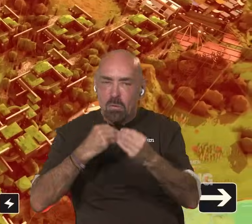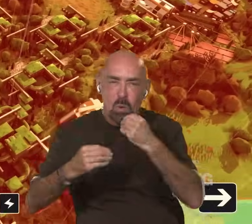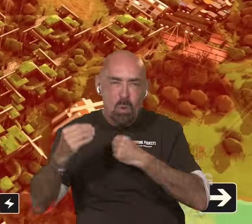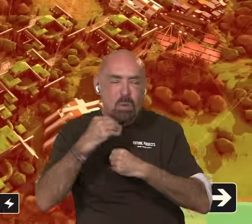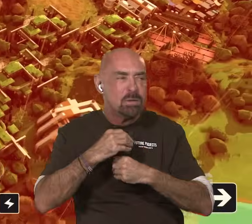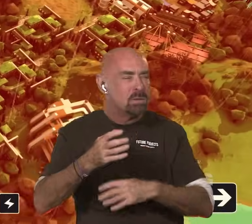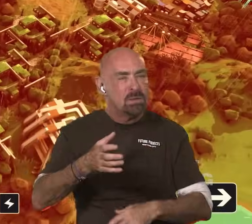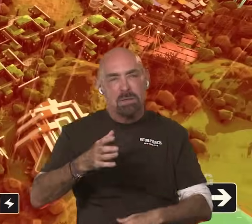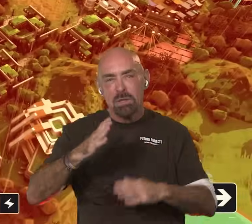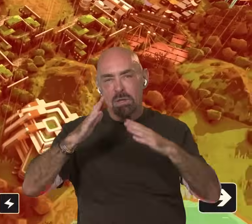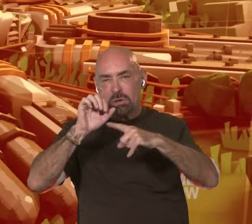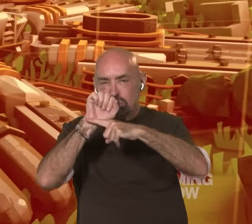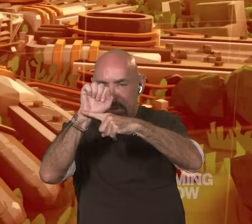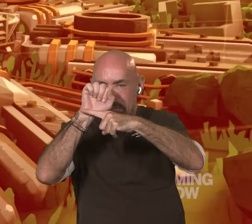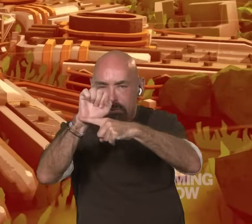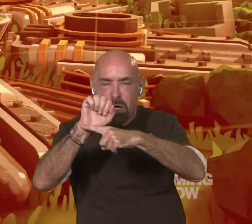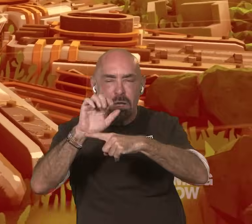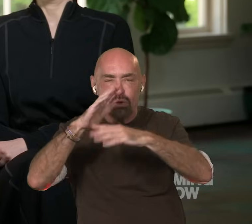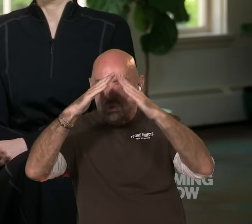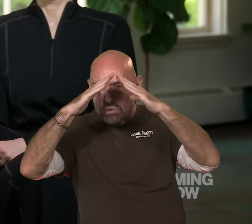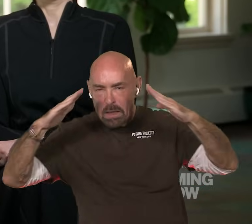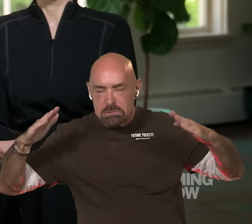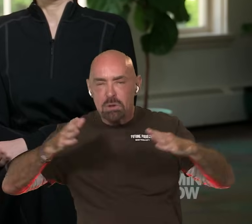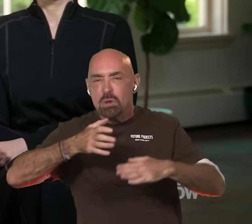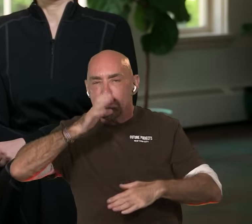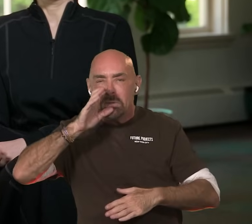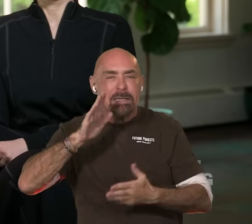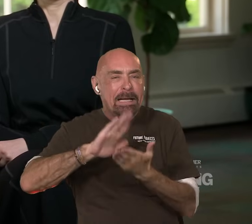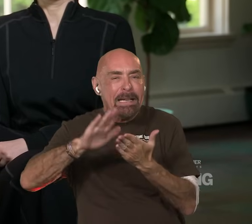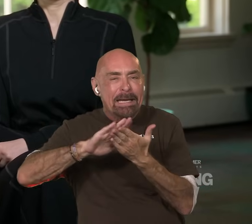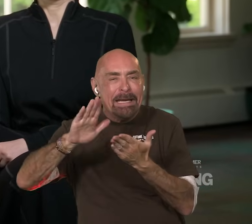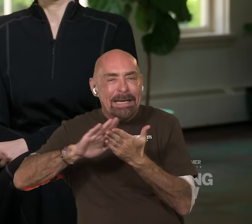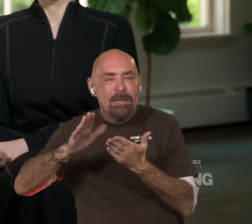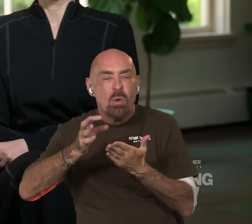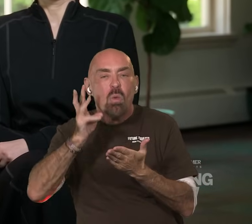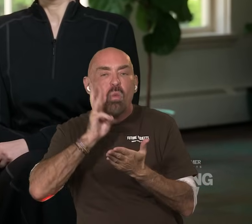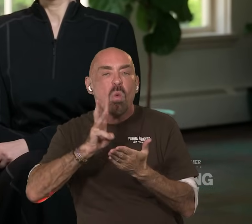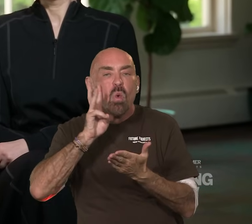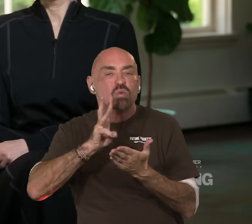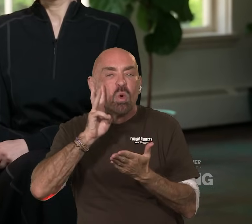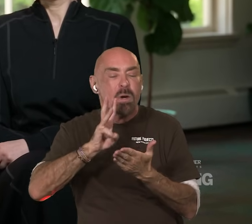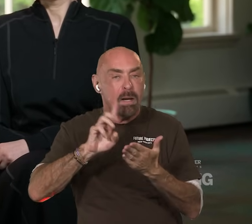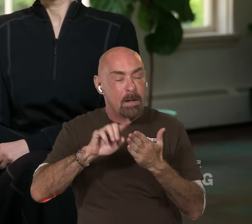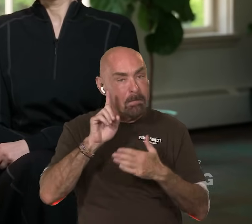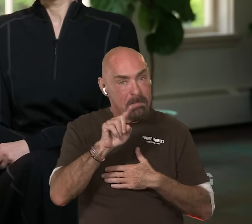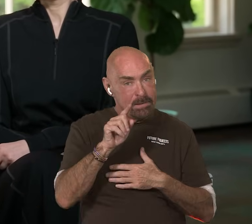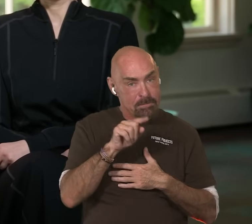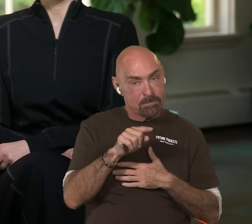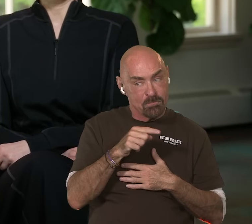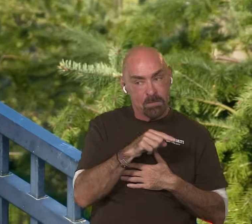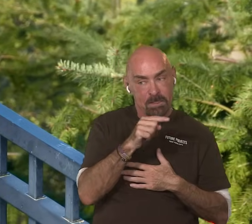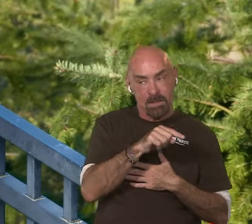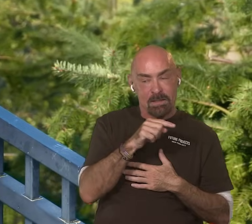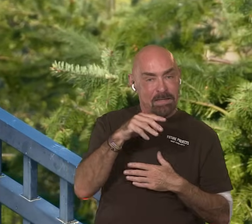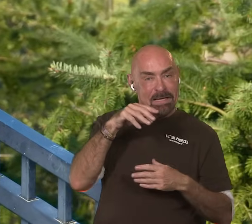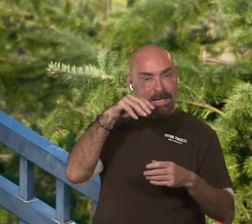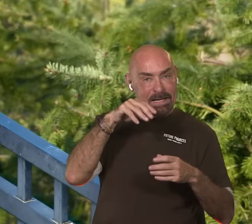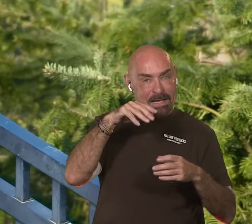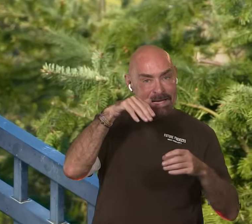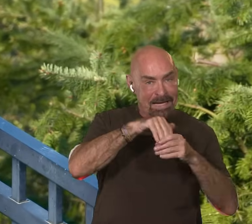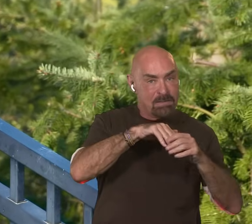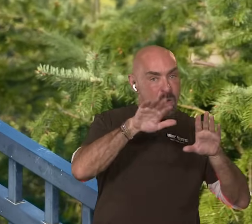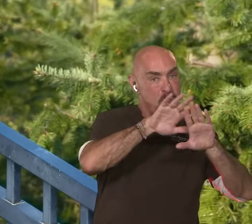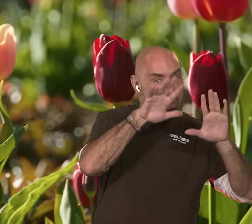society, food, shelter, clean water, but there's kind of this unquestioned notion that we see both in a lot of strategy games, but also just in the